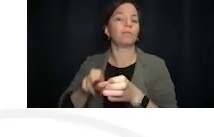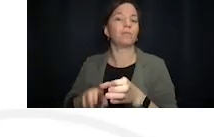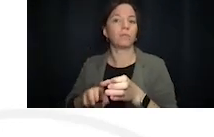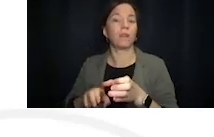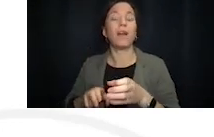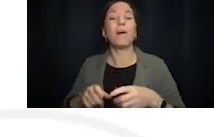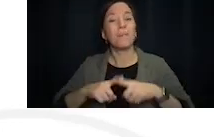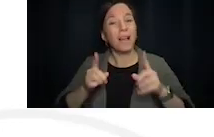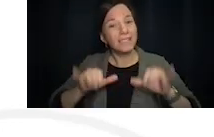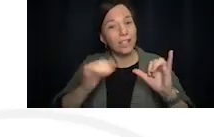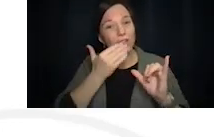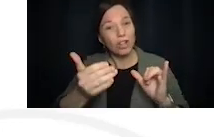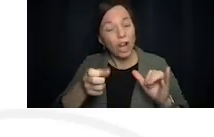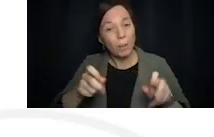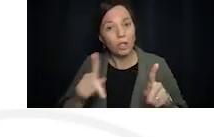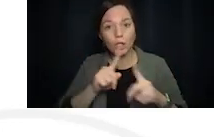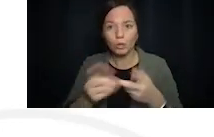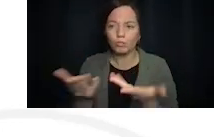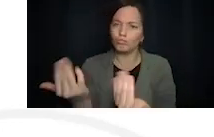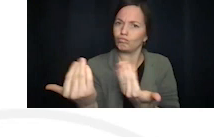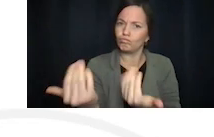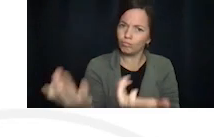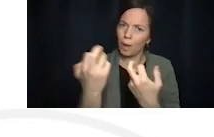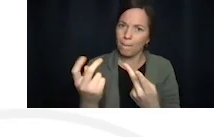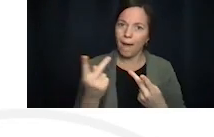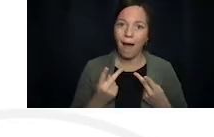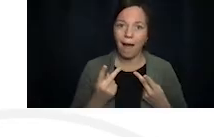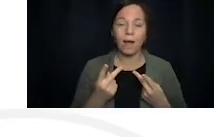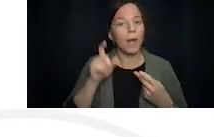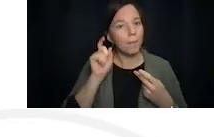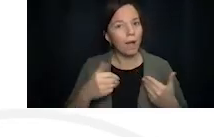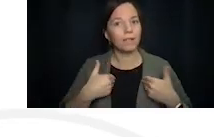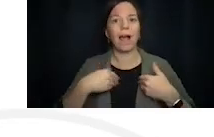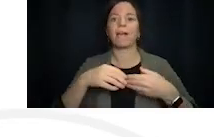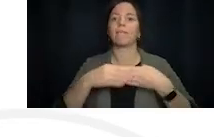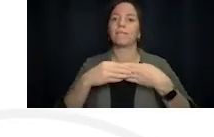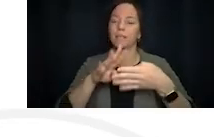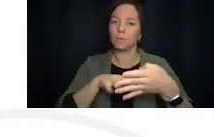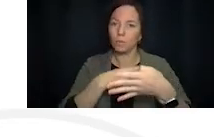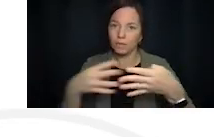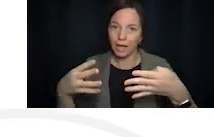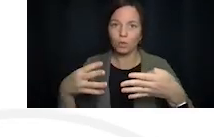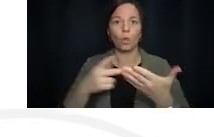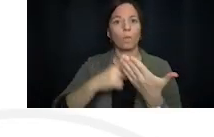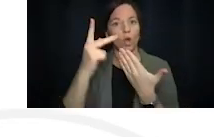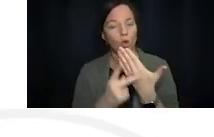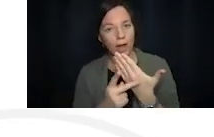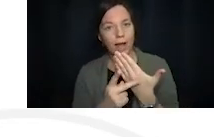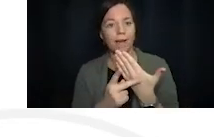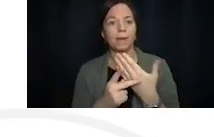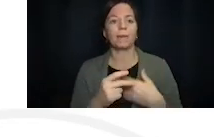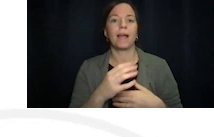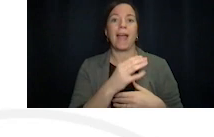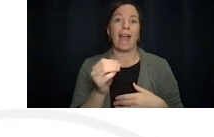community colleges to bring them back. But we have to have flexible programs. We have to have programs that meet their schedules